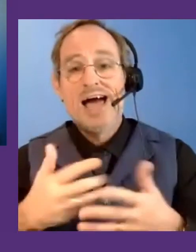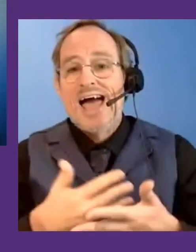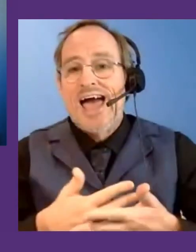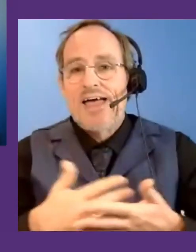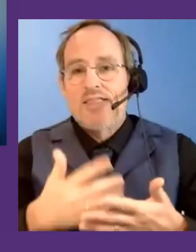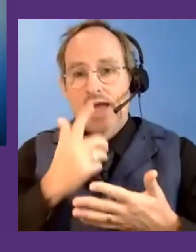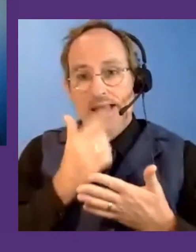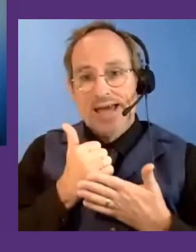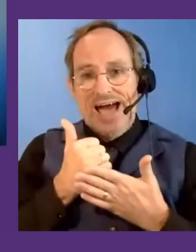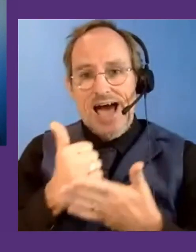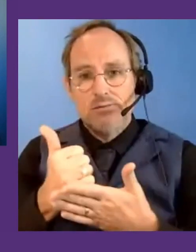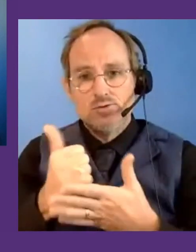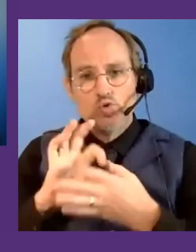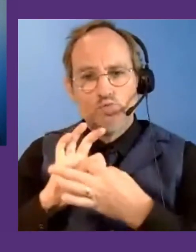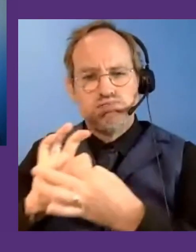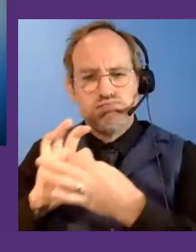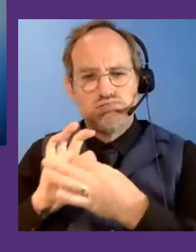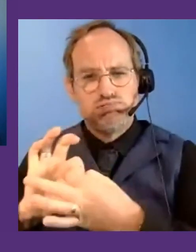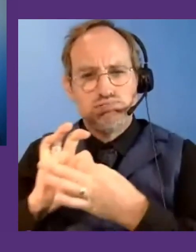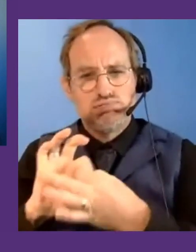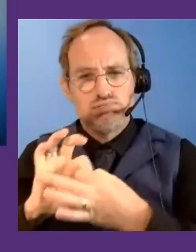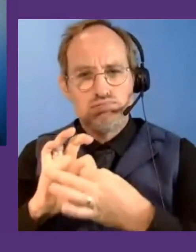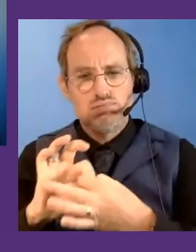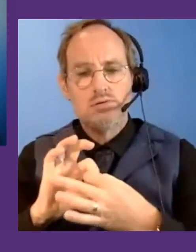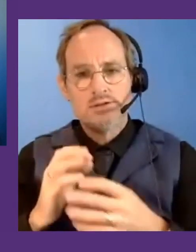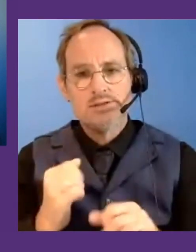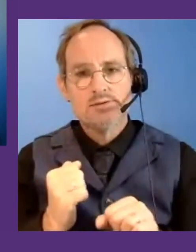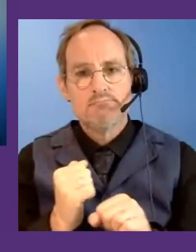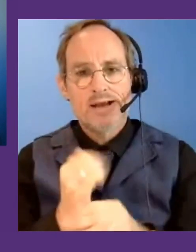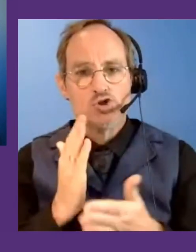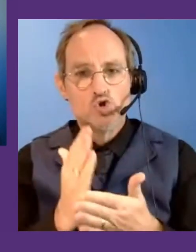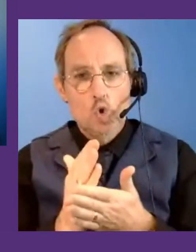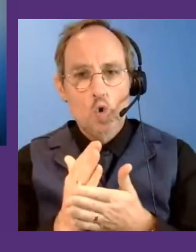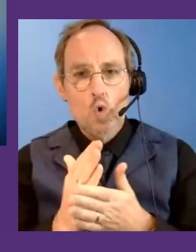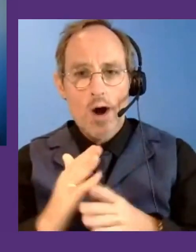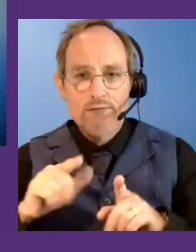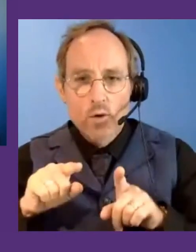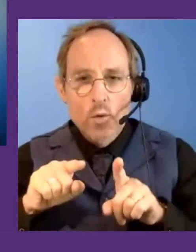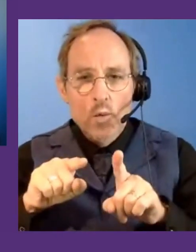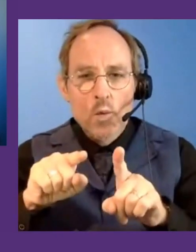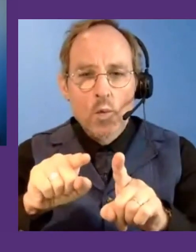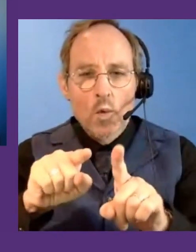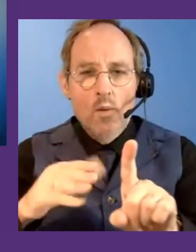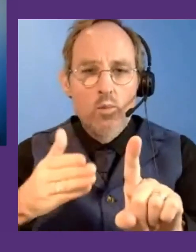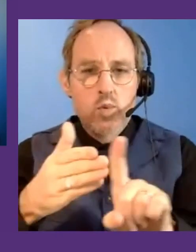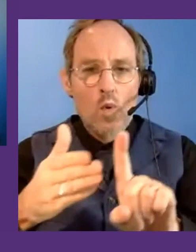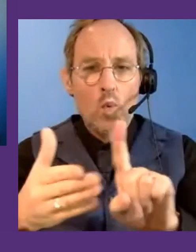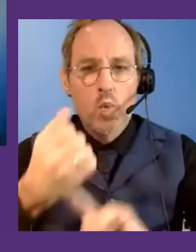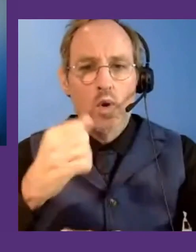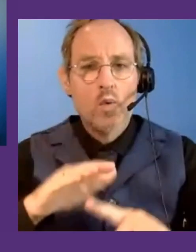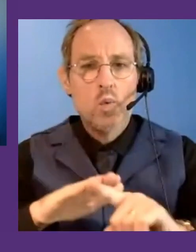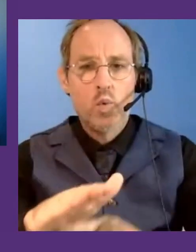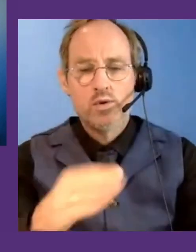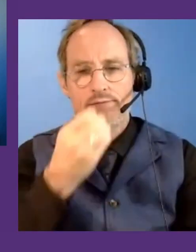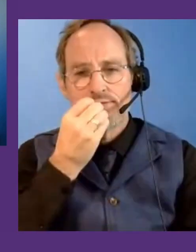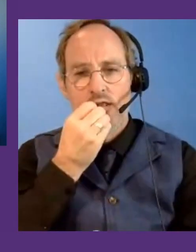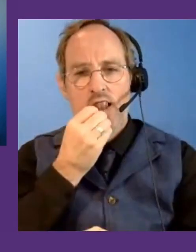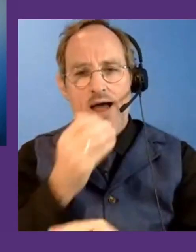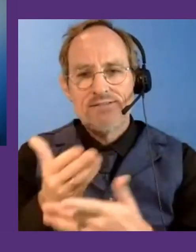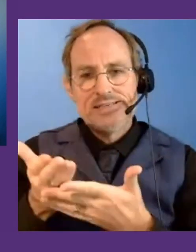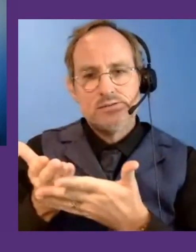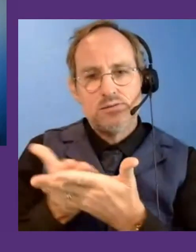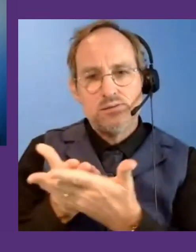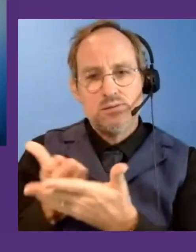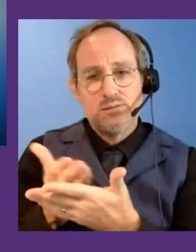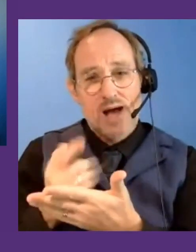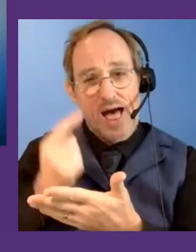keep building those bridges and making sure that we're sort of headed in the same direction. But it's been wonderful catching up with you. And I think you've given us a rallying cry for the